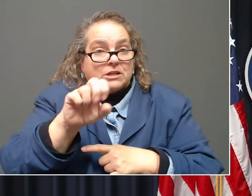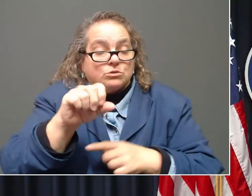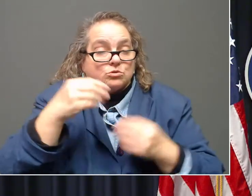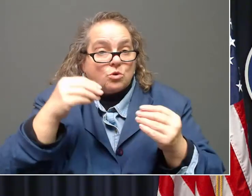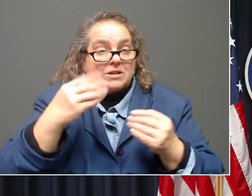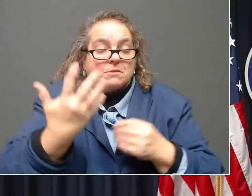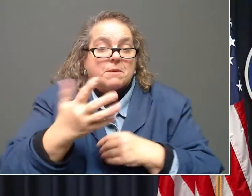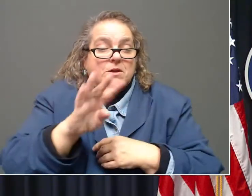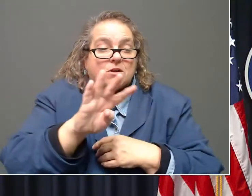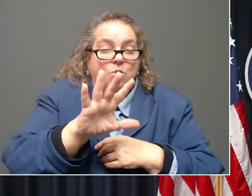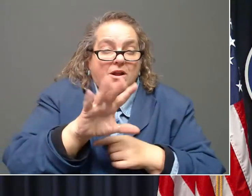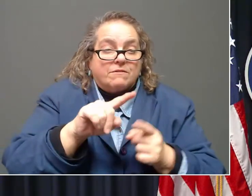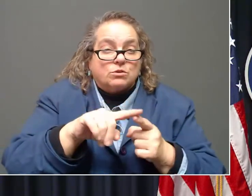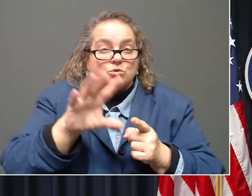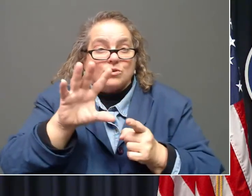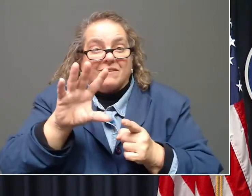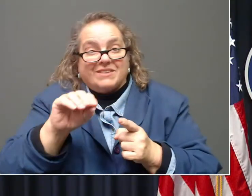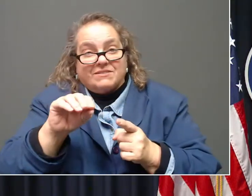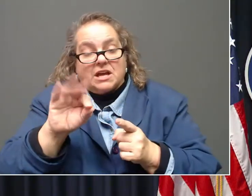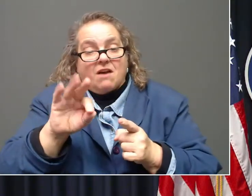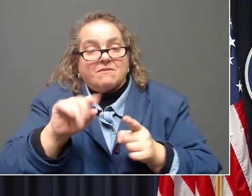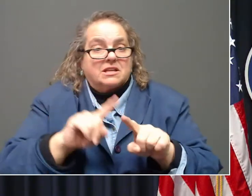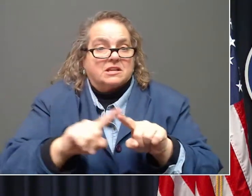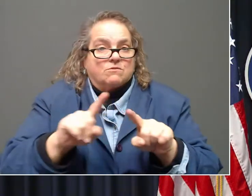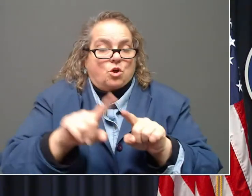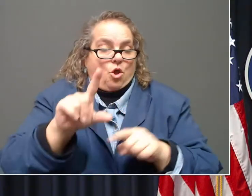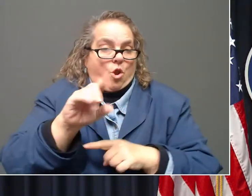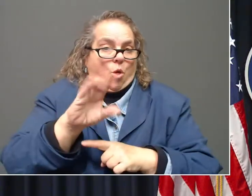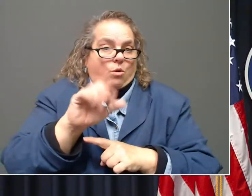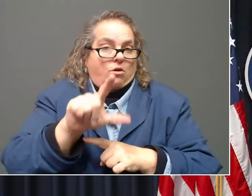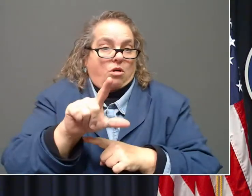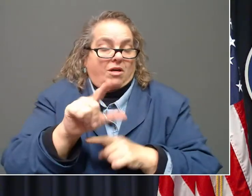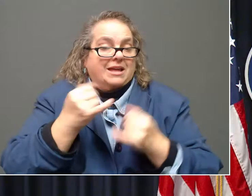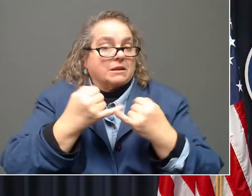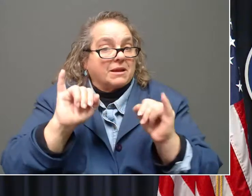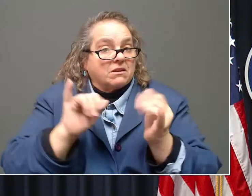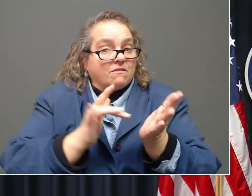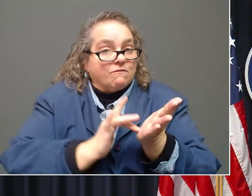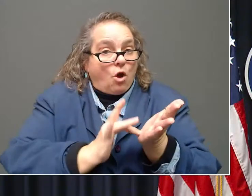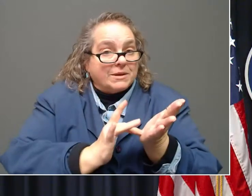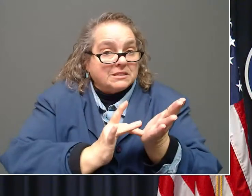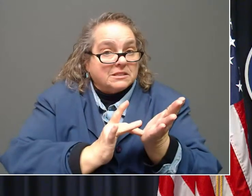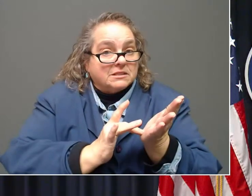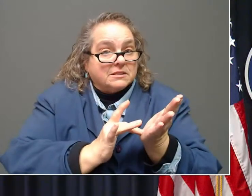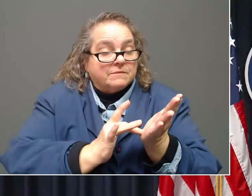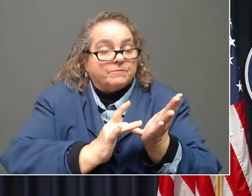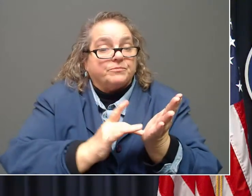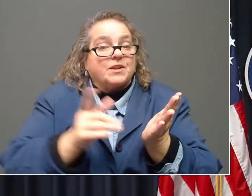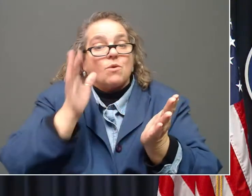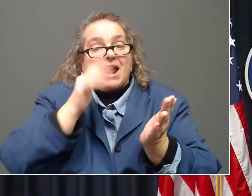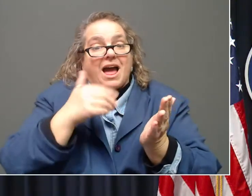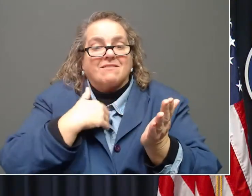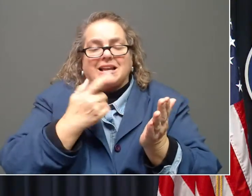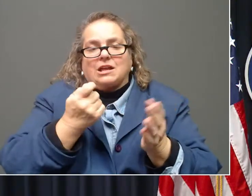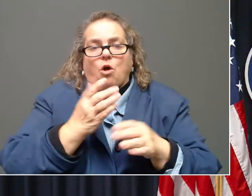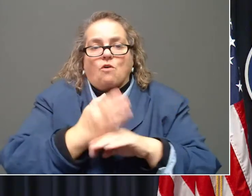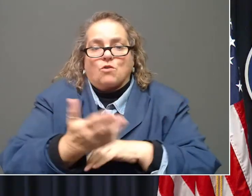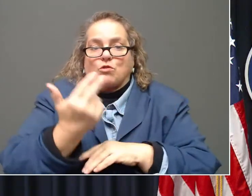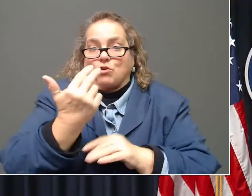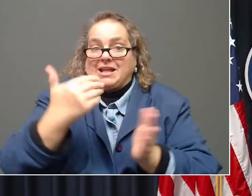federal government picked the pharmacy partners. So Walgreens will be one of them. And then independent